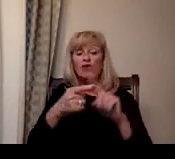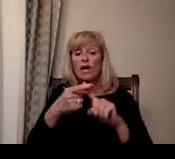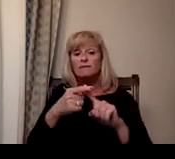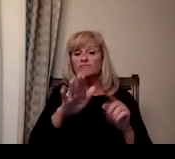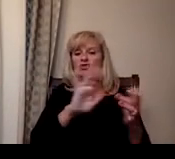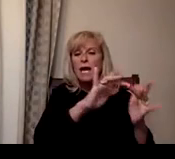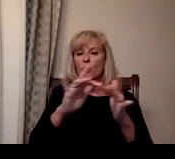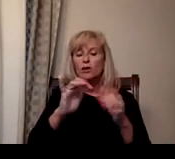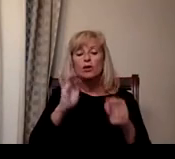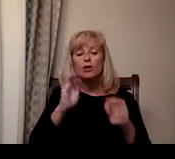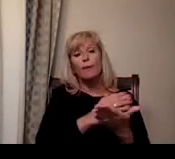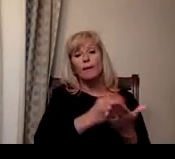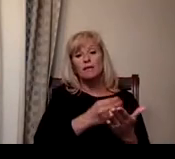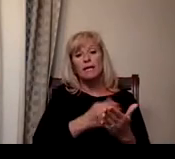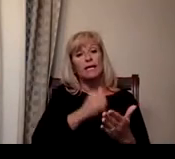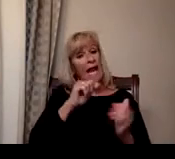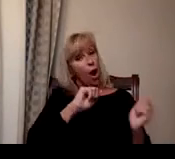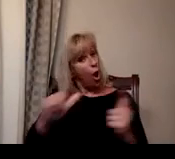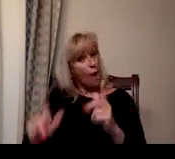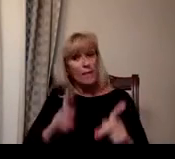make some money with this, but not everyone will.